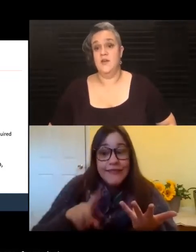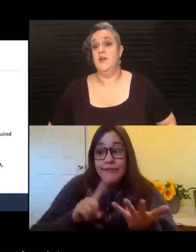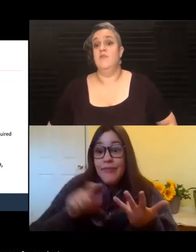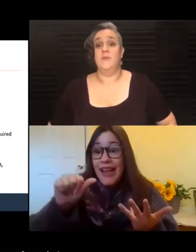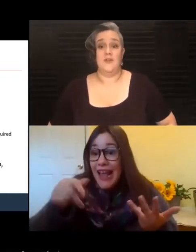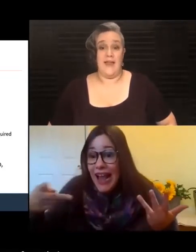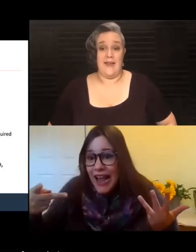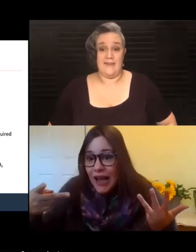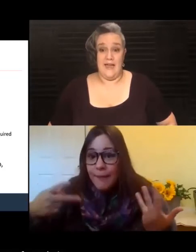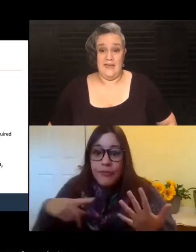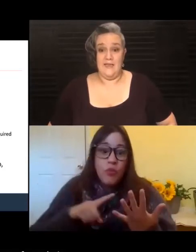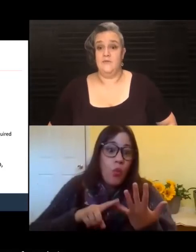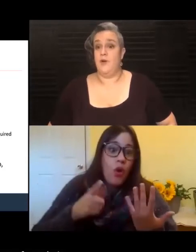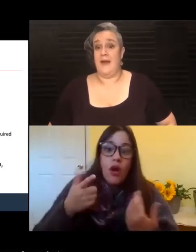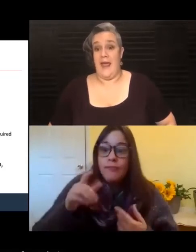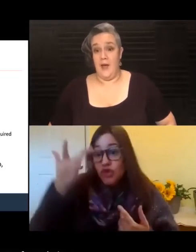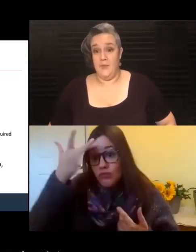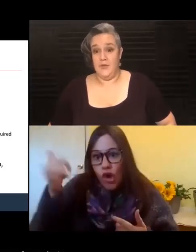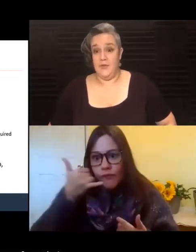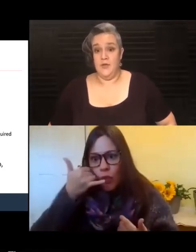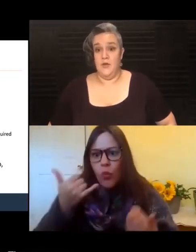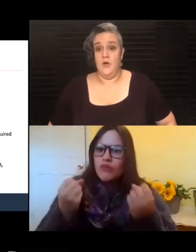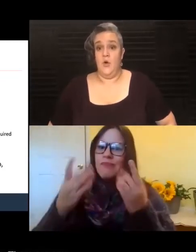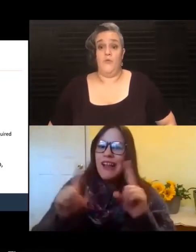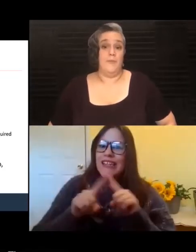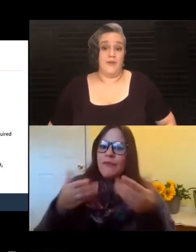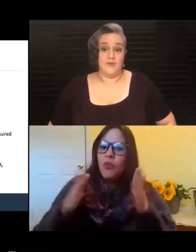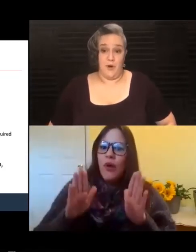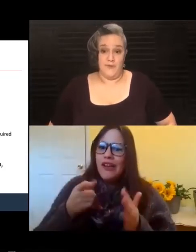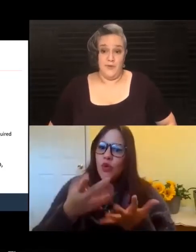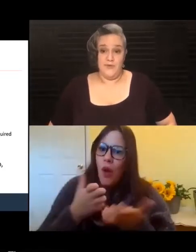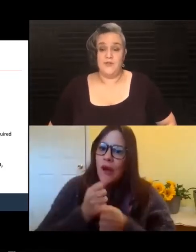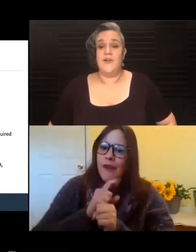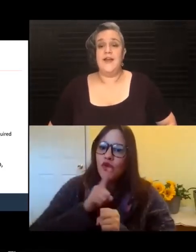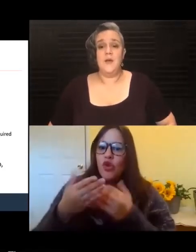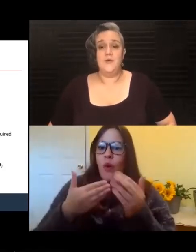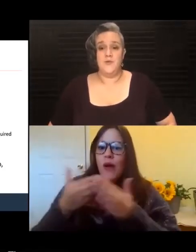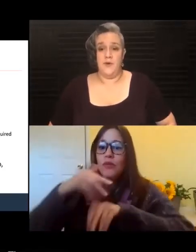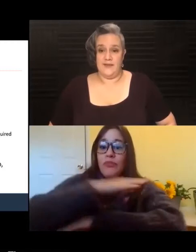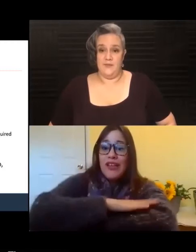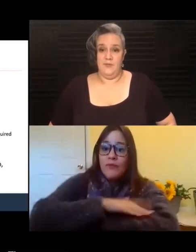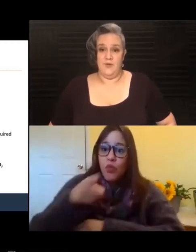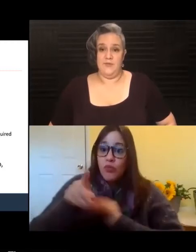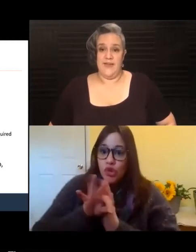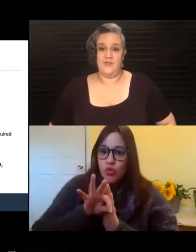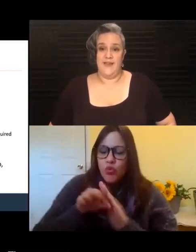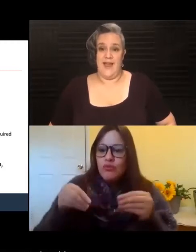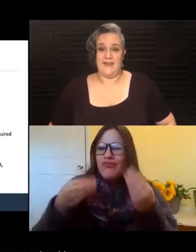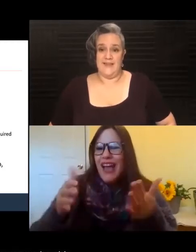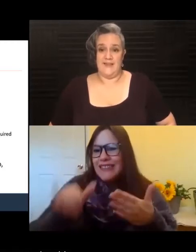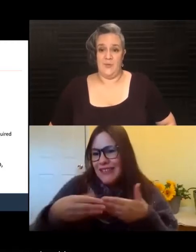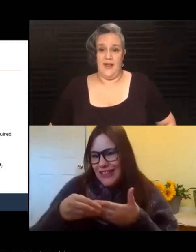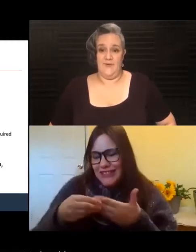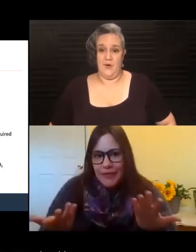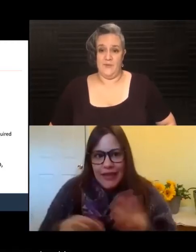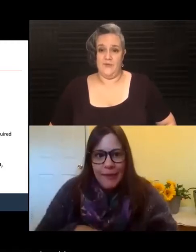phones, from their landline, from an app, from their smartphones. There are any number of ways that people could potentially